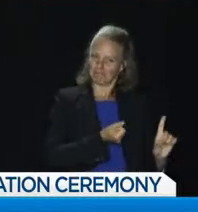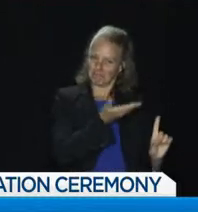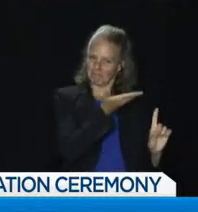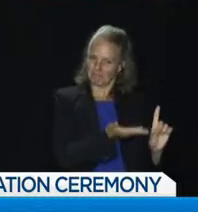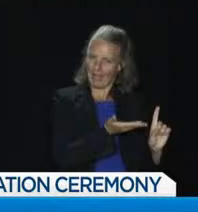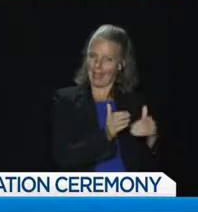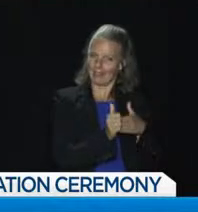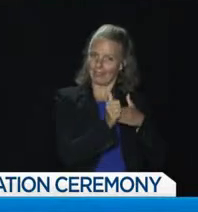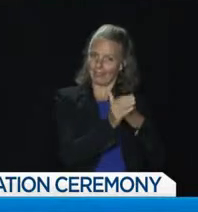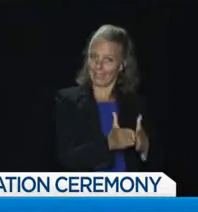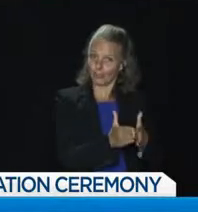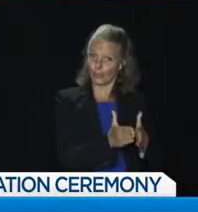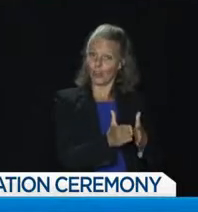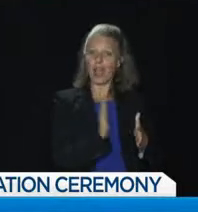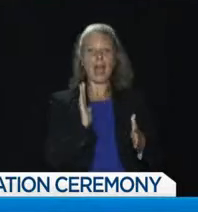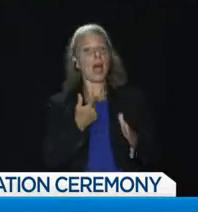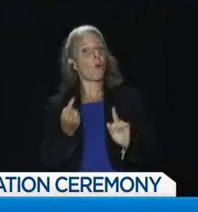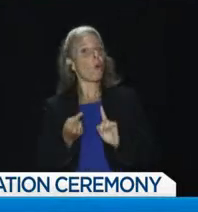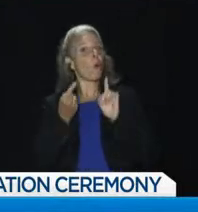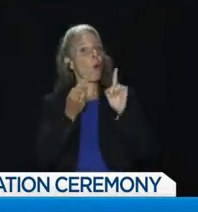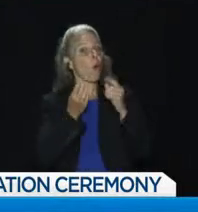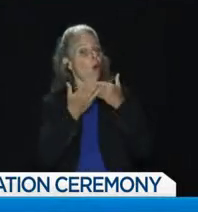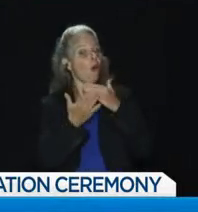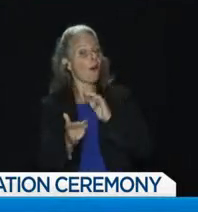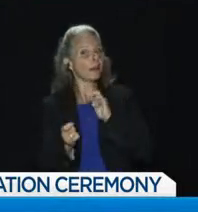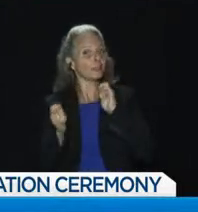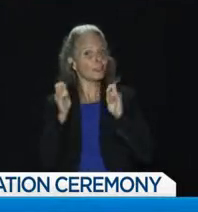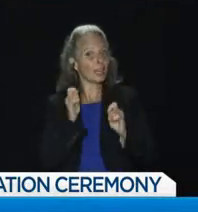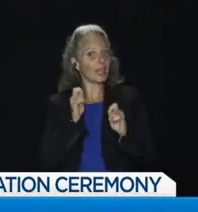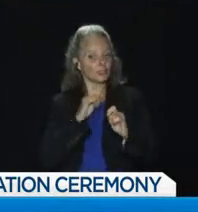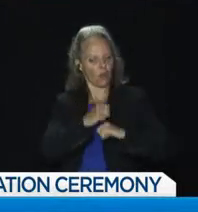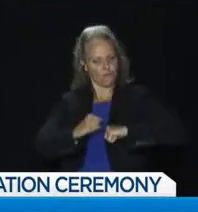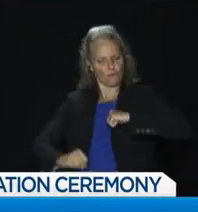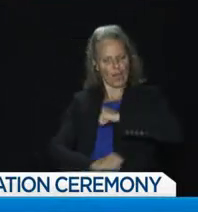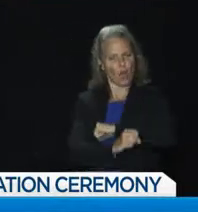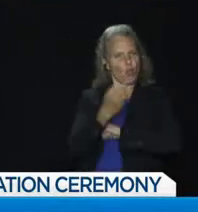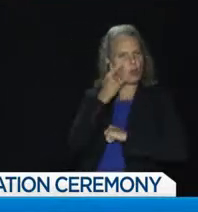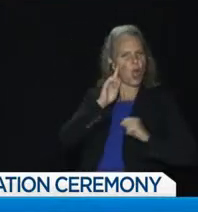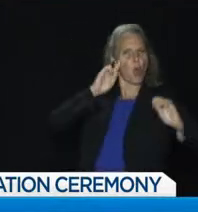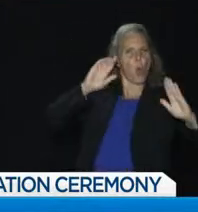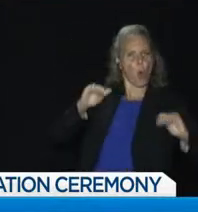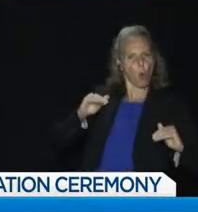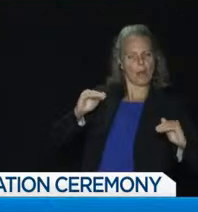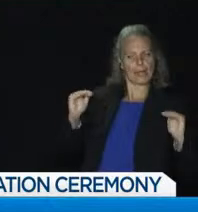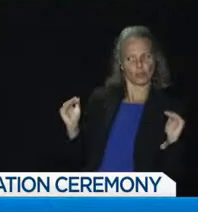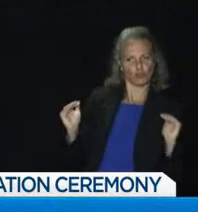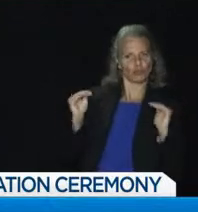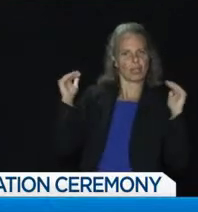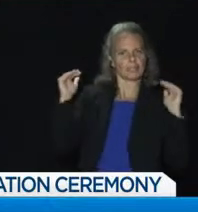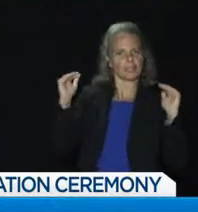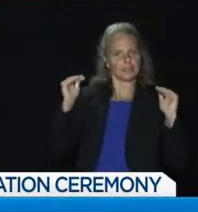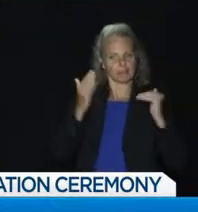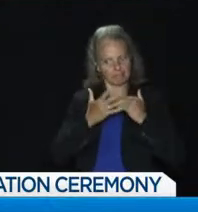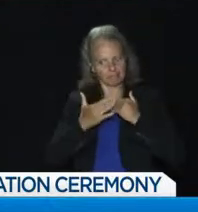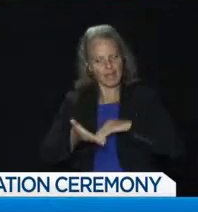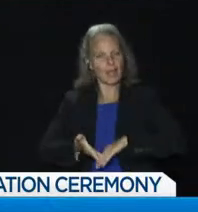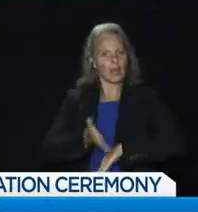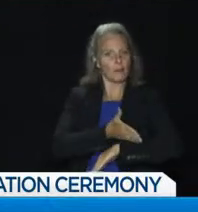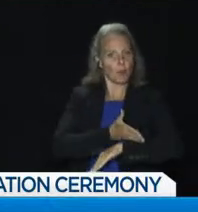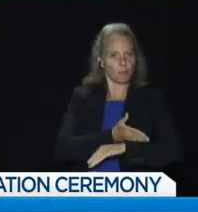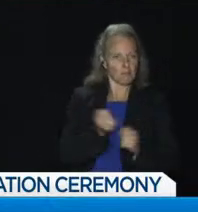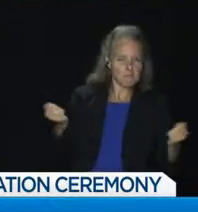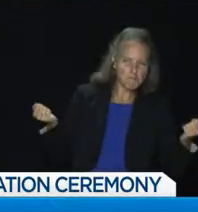on hope, justice, and a better future that each and every one of us will benefit from.